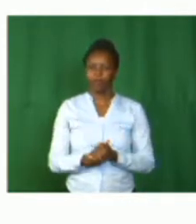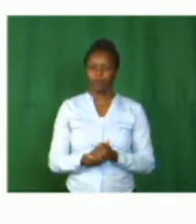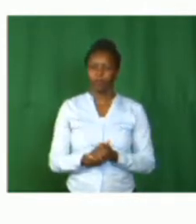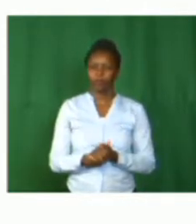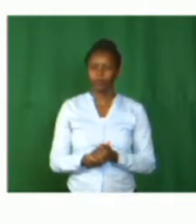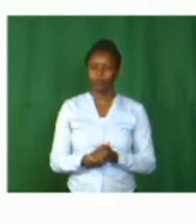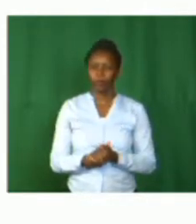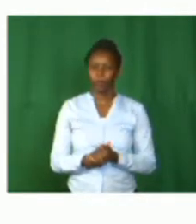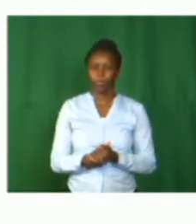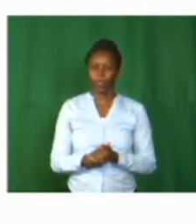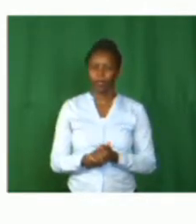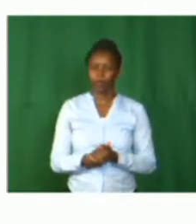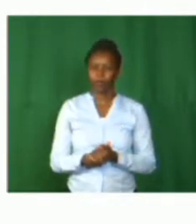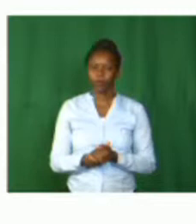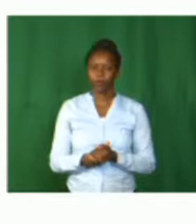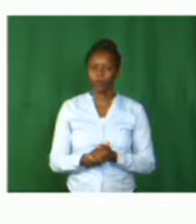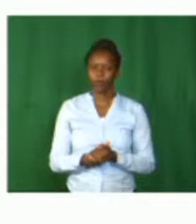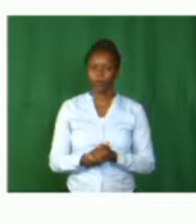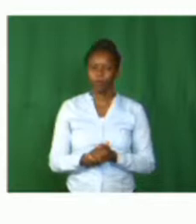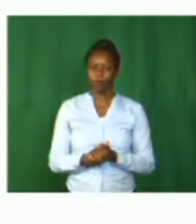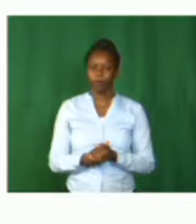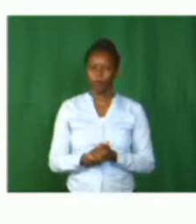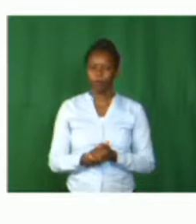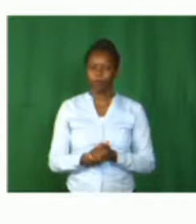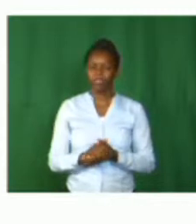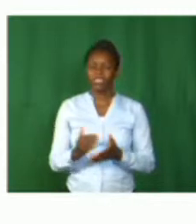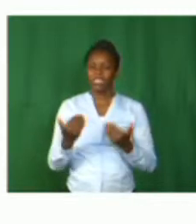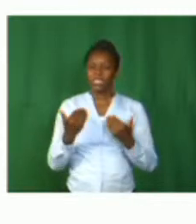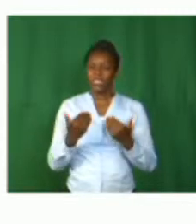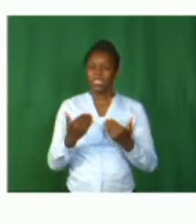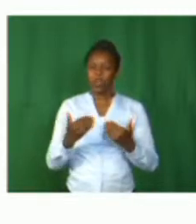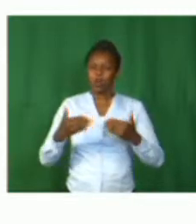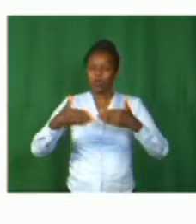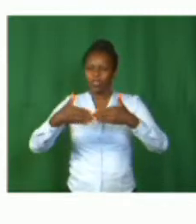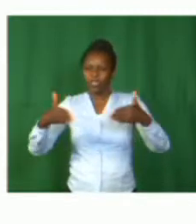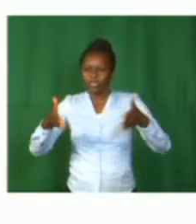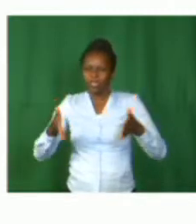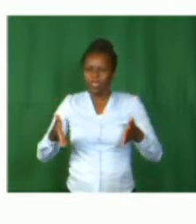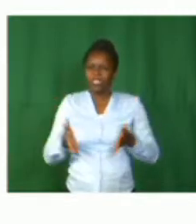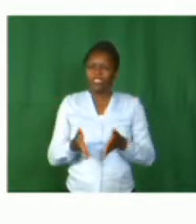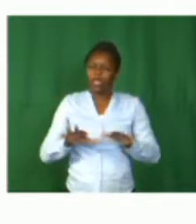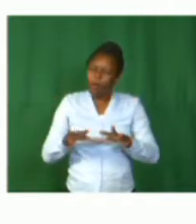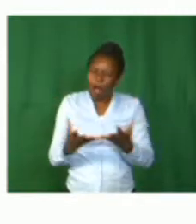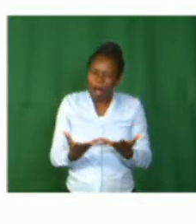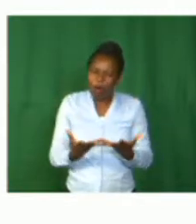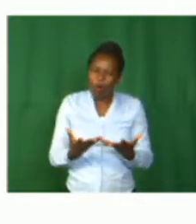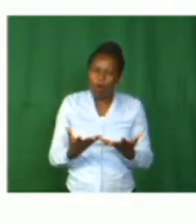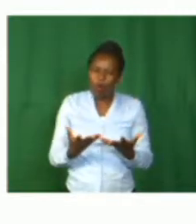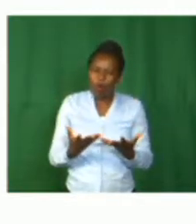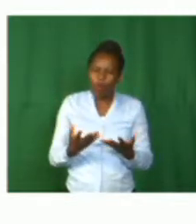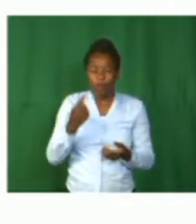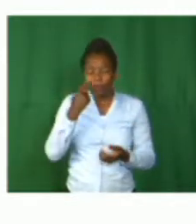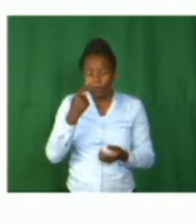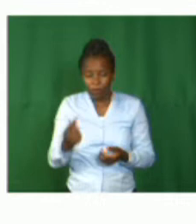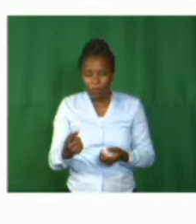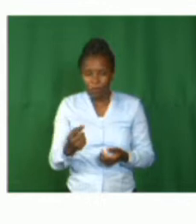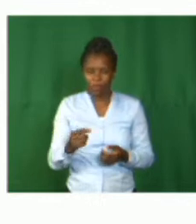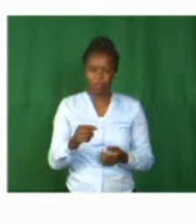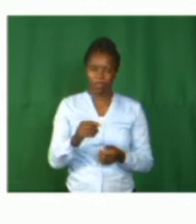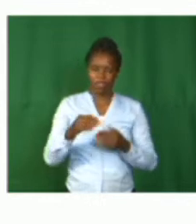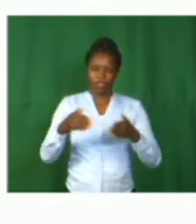maybe we can just interrogate a bit now the shape of the graph. Now you can see the shape of the graph as shown